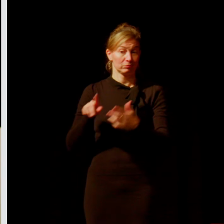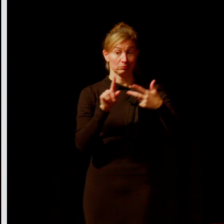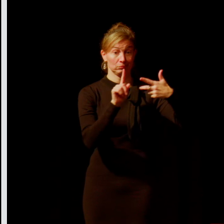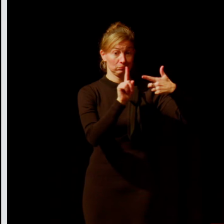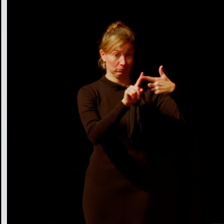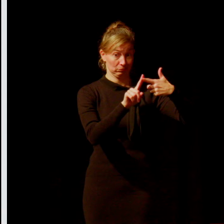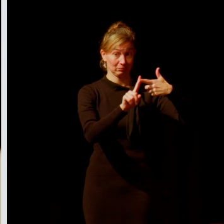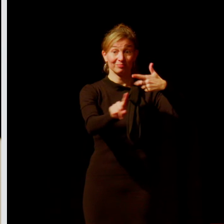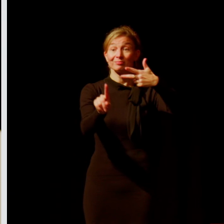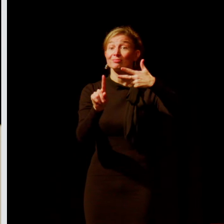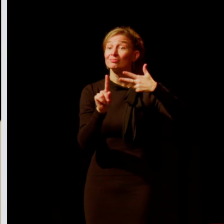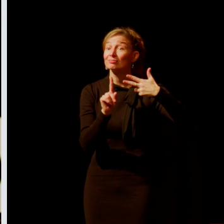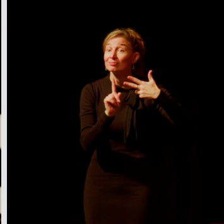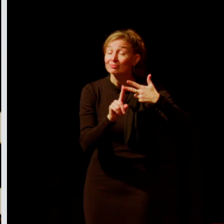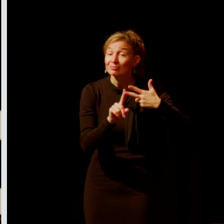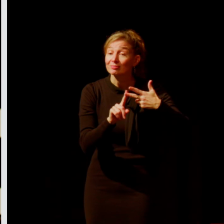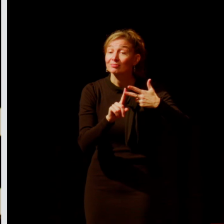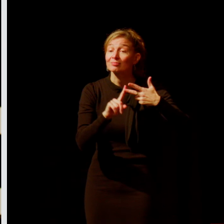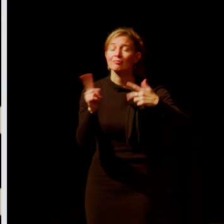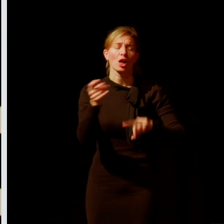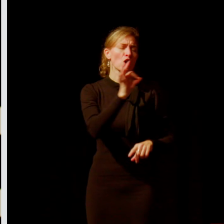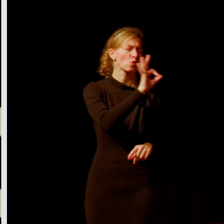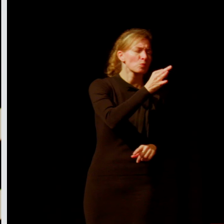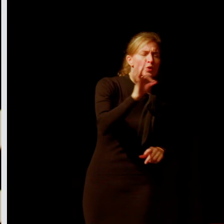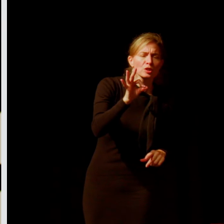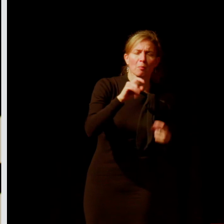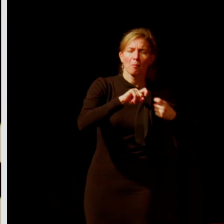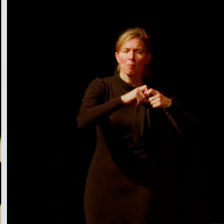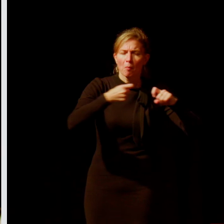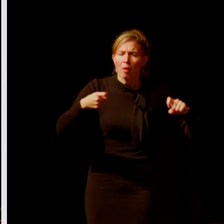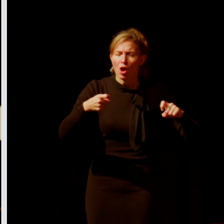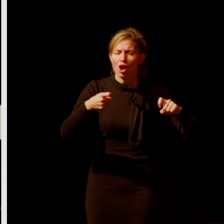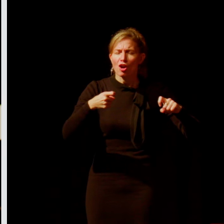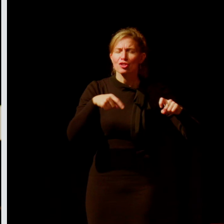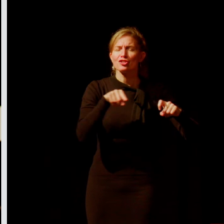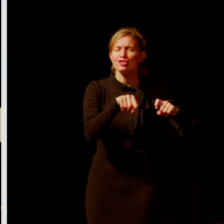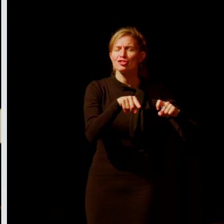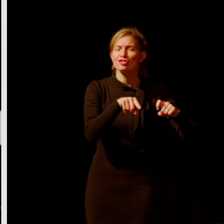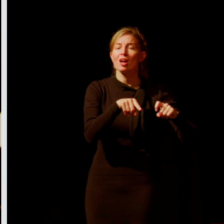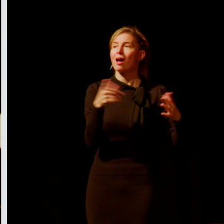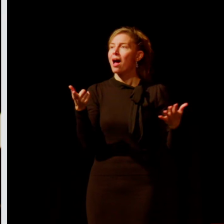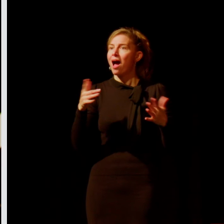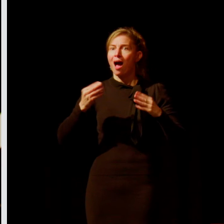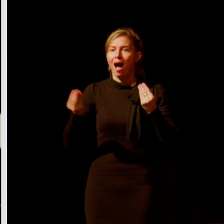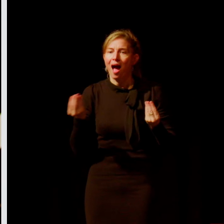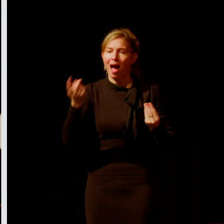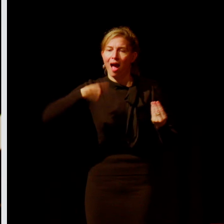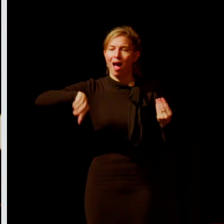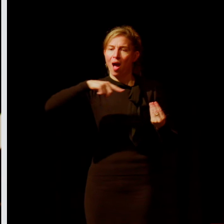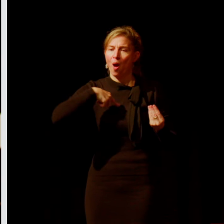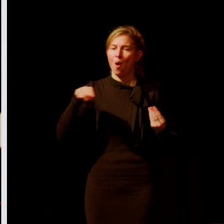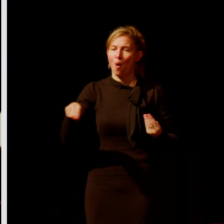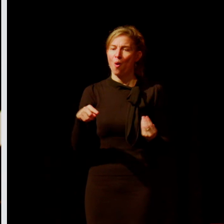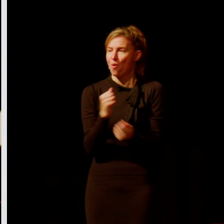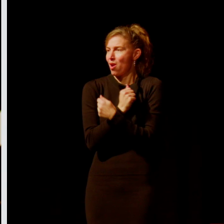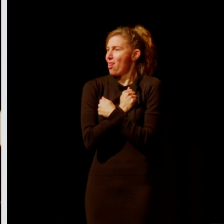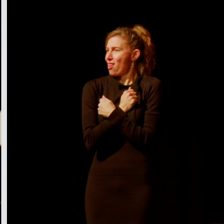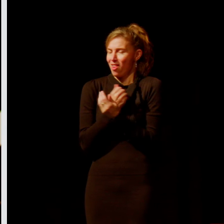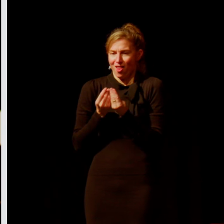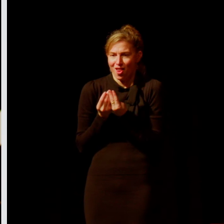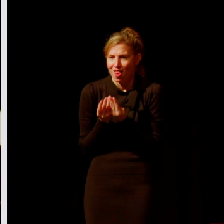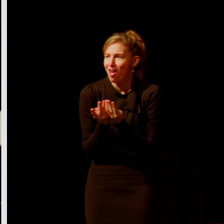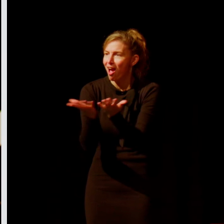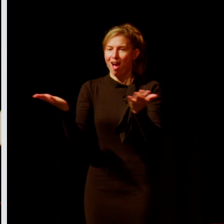Third, blockchain and cryptocurrency can redefine the distribution of wealth, opening new doors to the